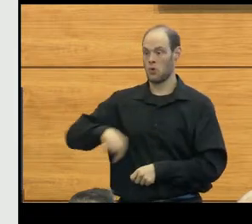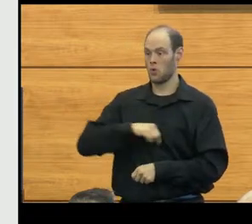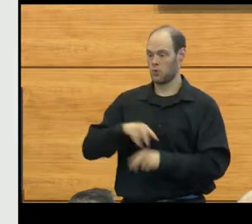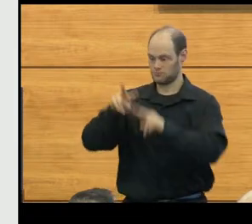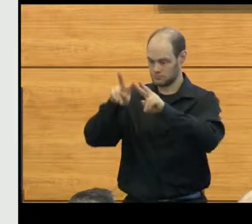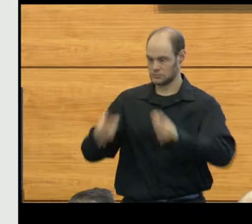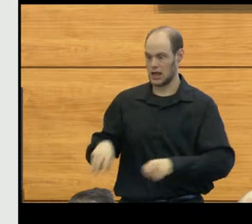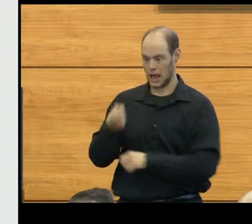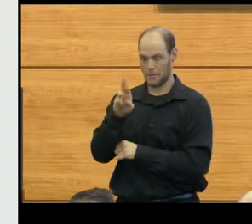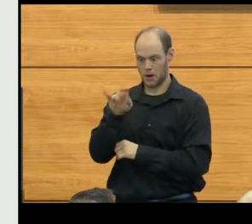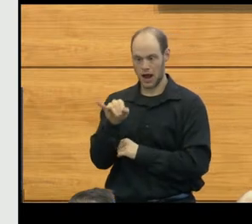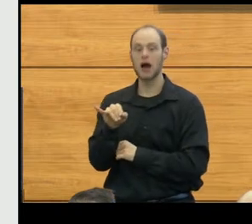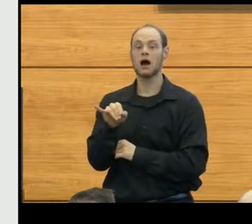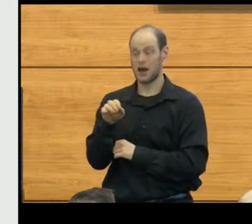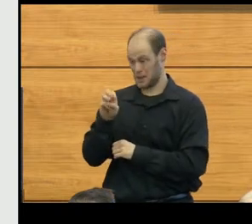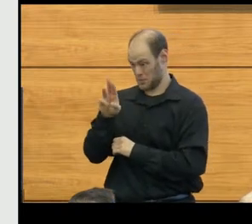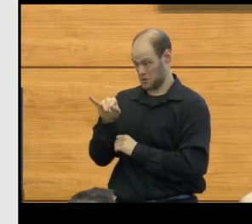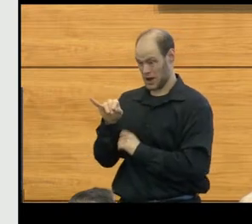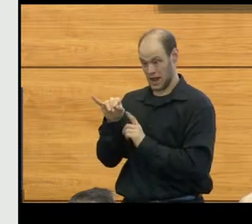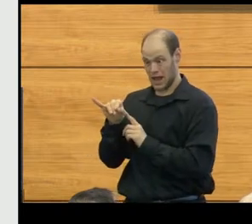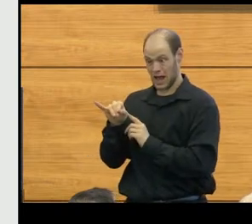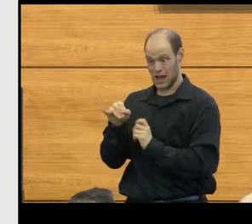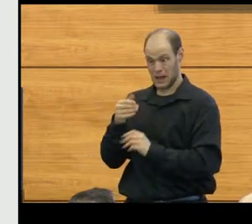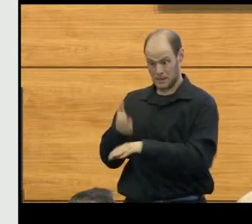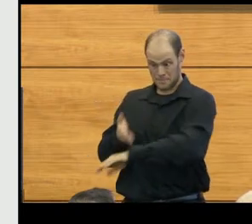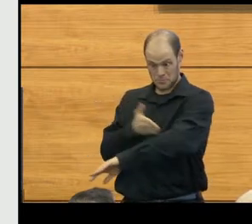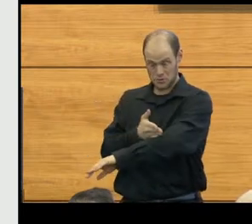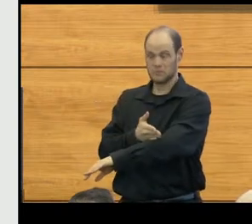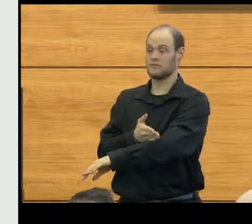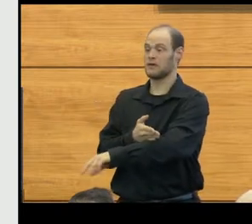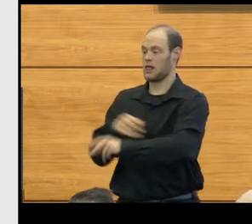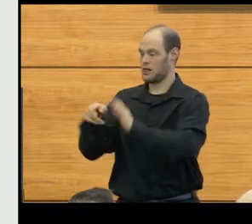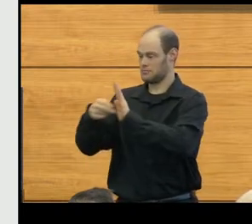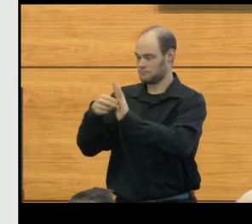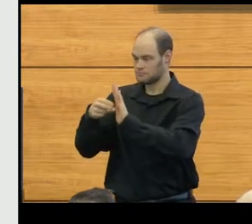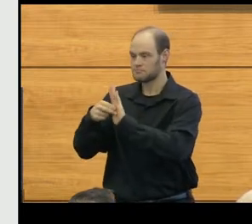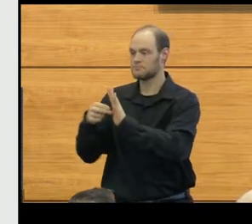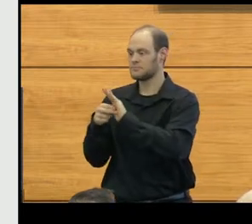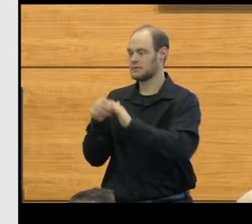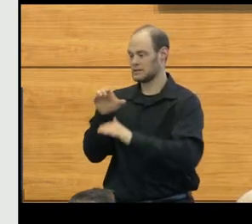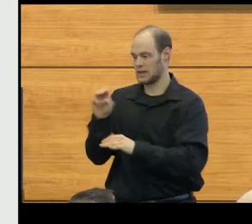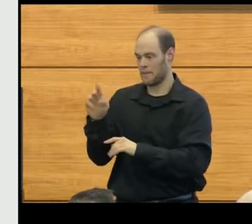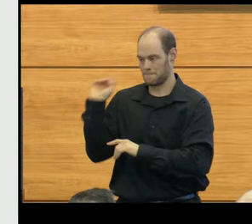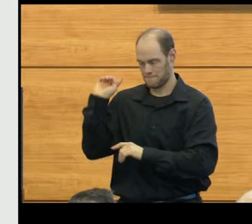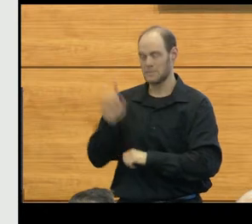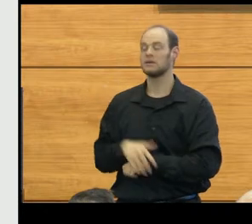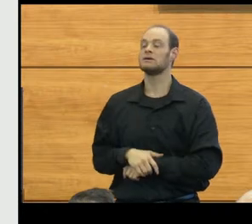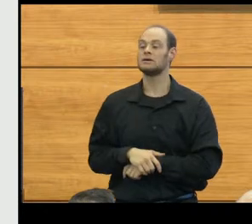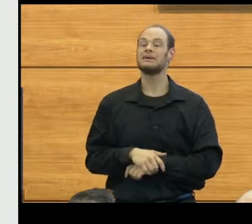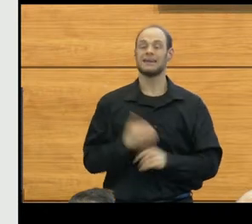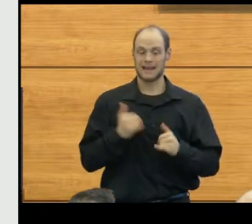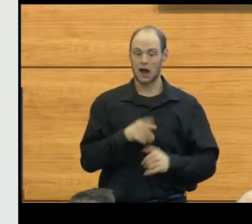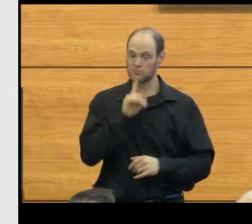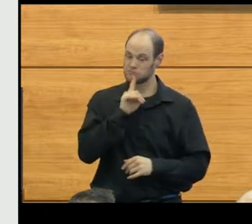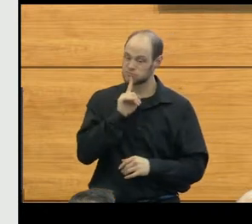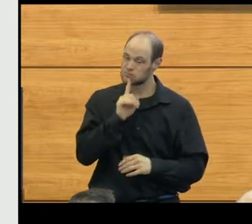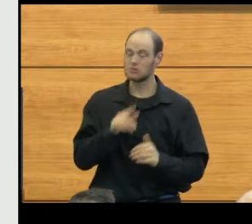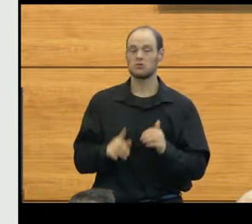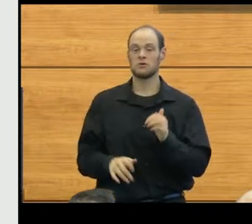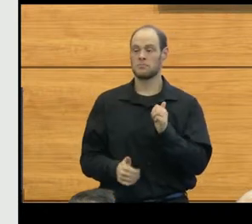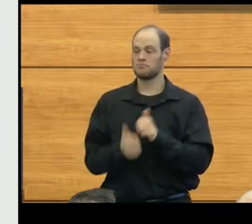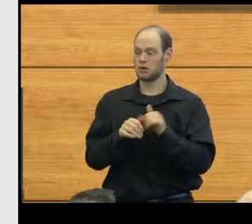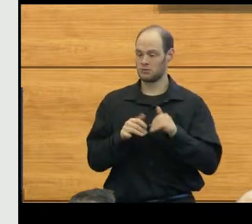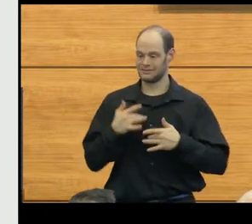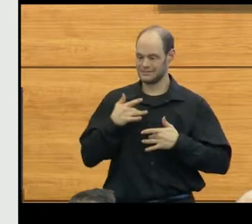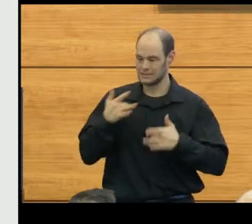at MRI scanning, as MRI scanning increased, so did the diagnosis of Chiari malformations. It's to the point now that it's one of the most